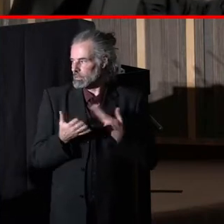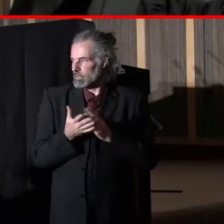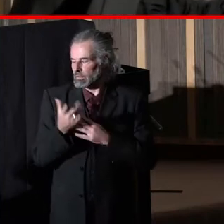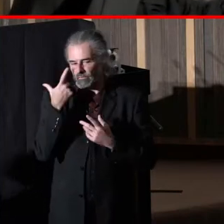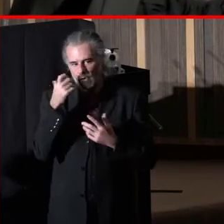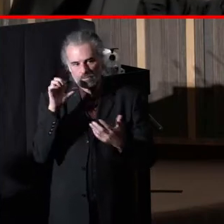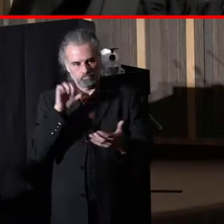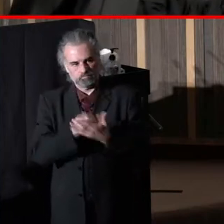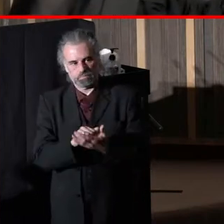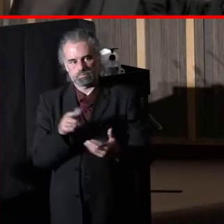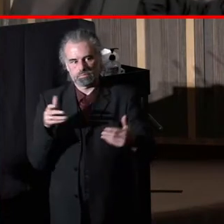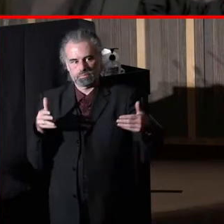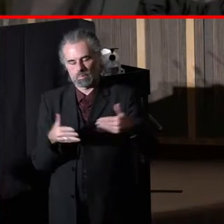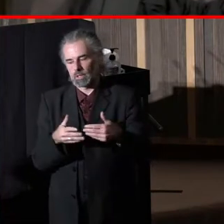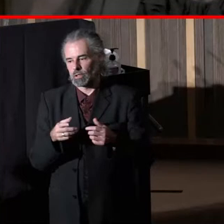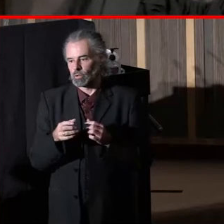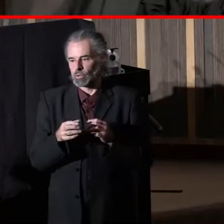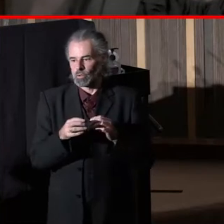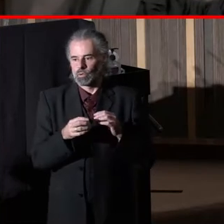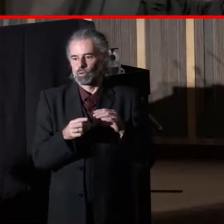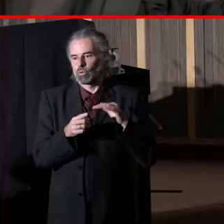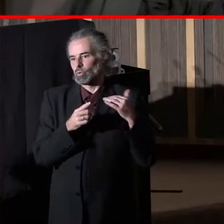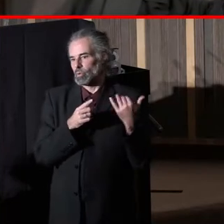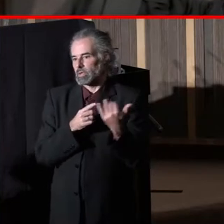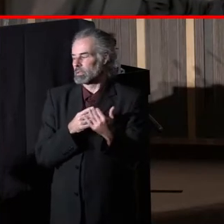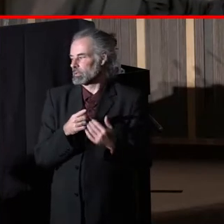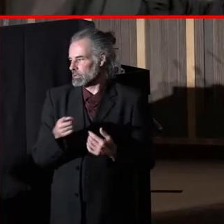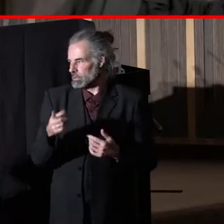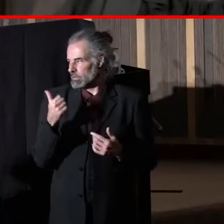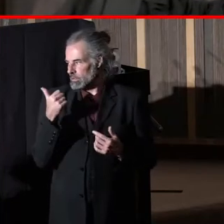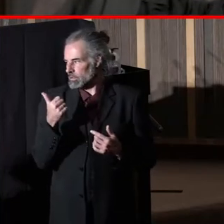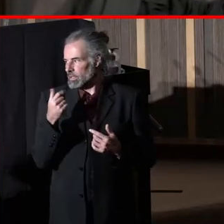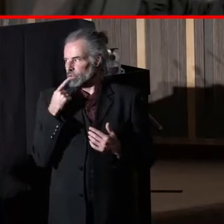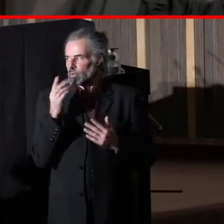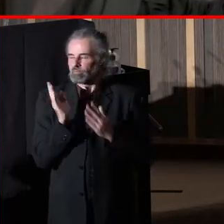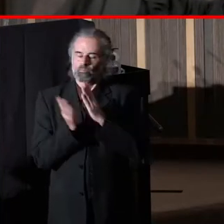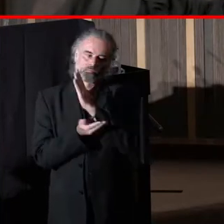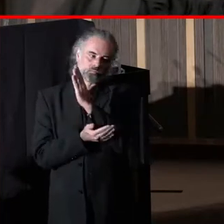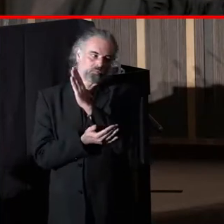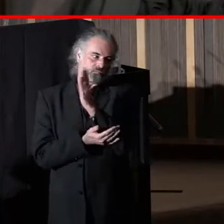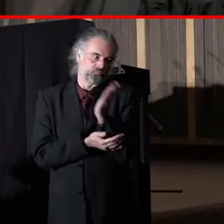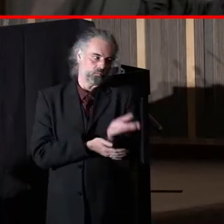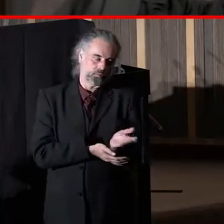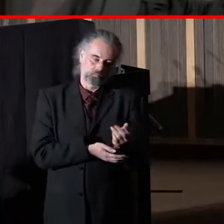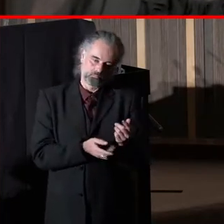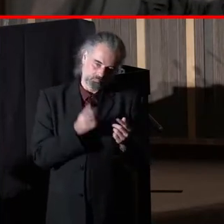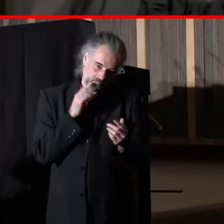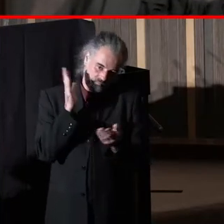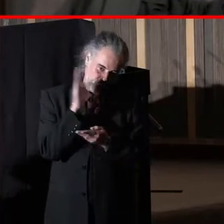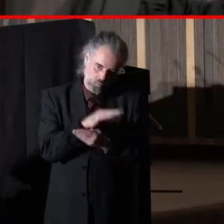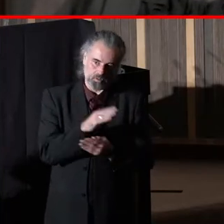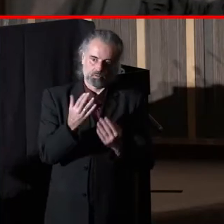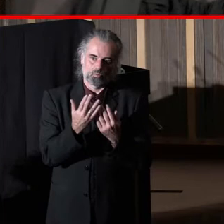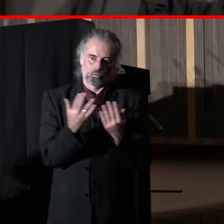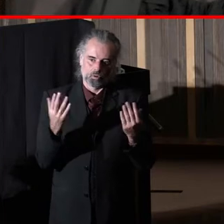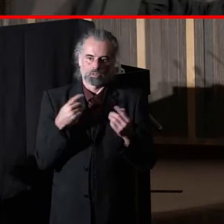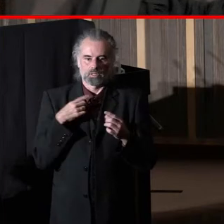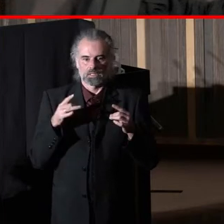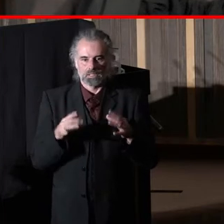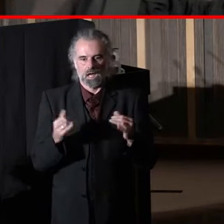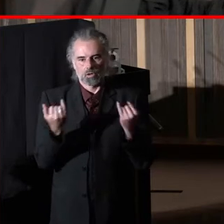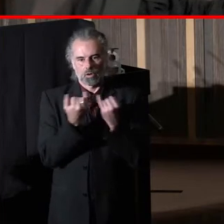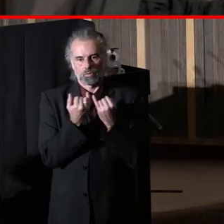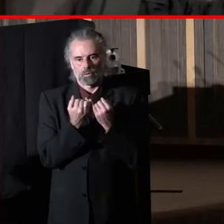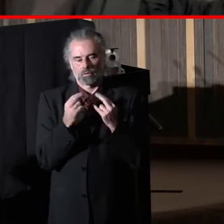find an audience? And that's what Falling Walls gives us. It's started off as a